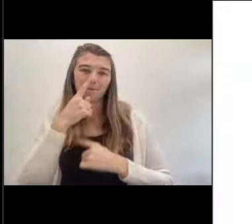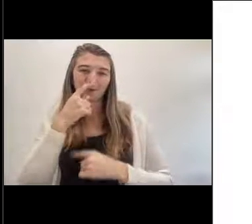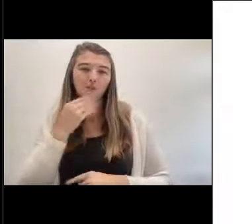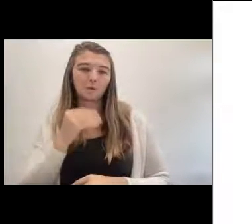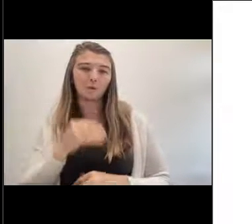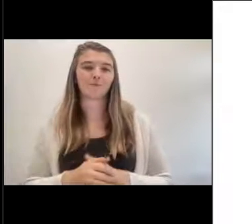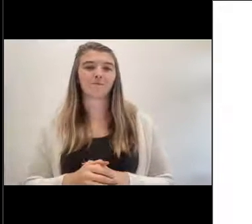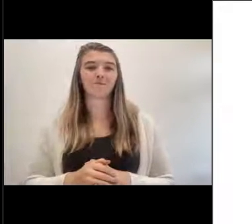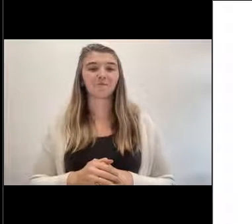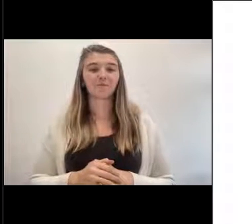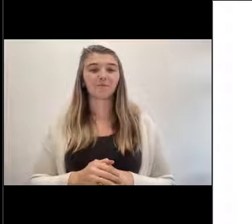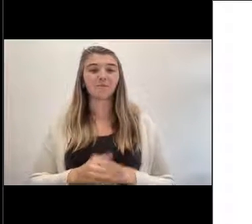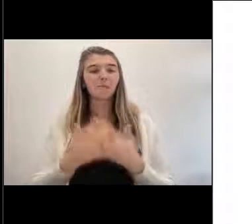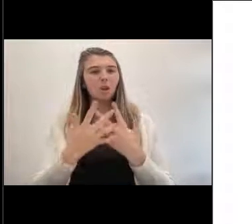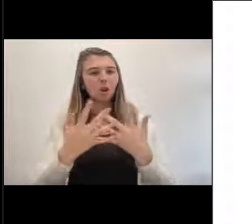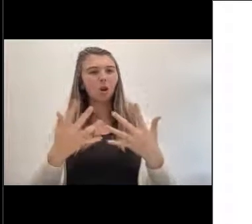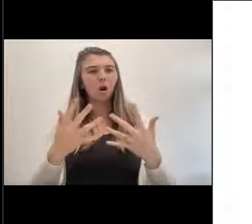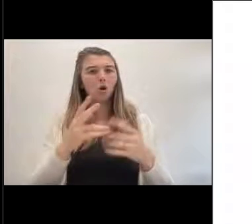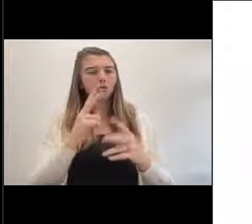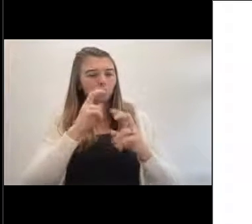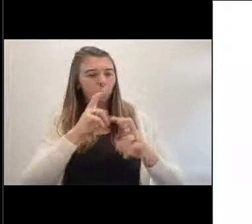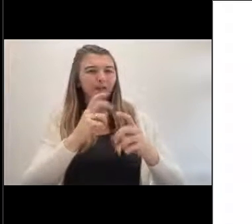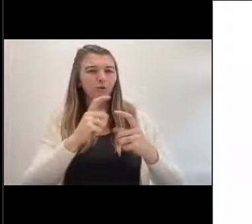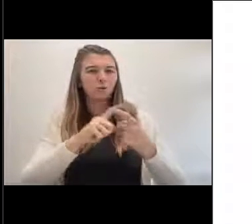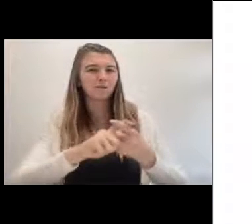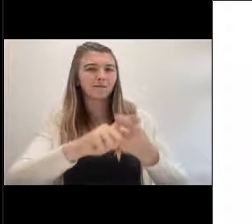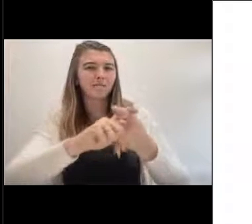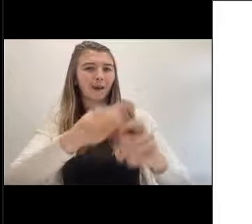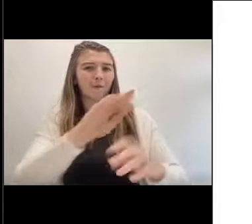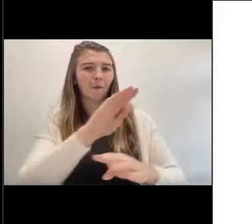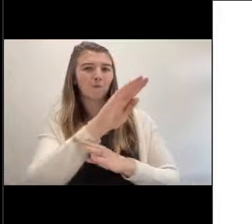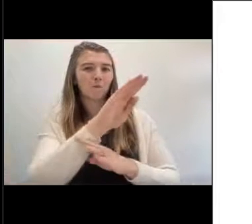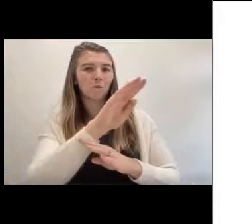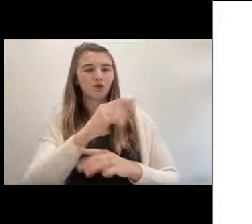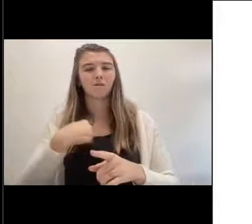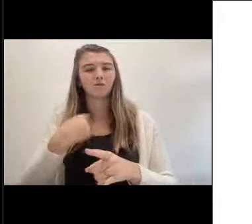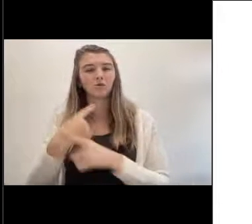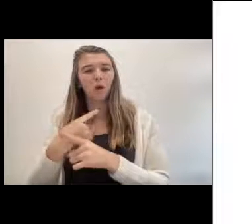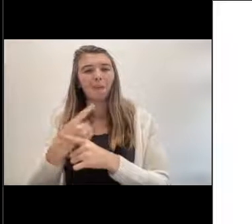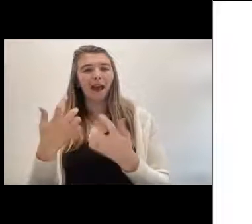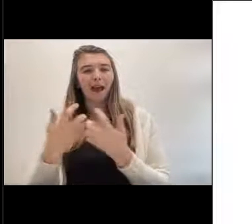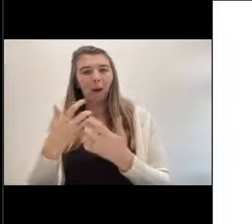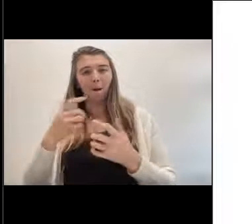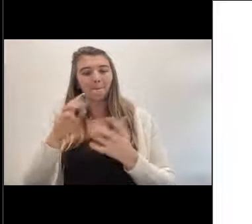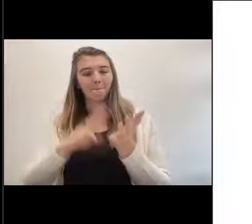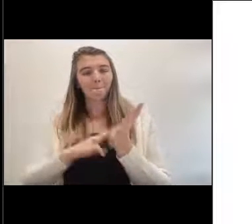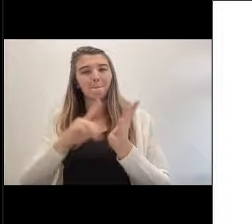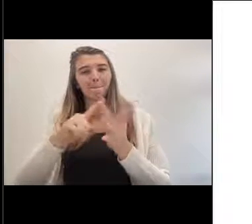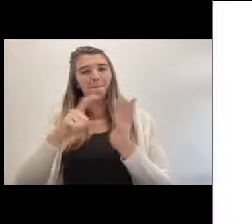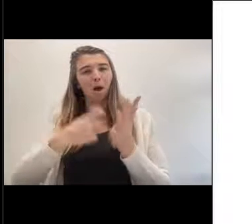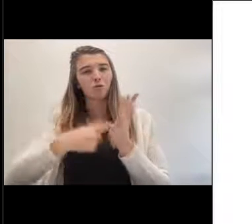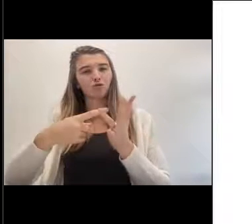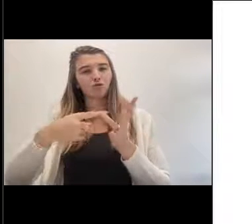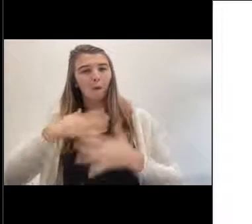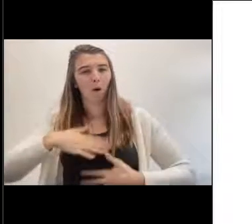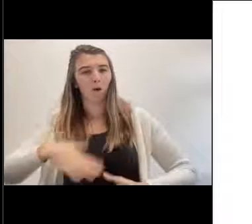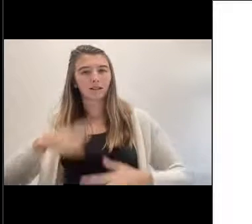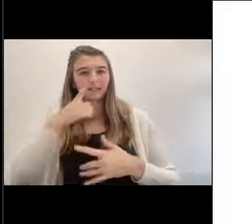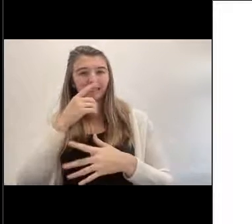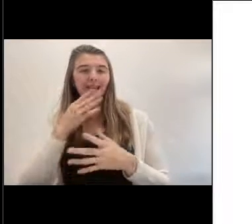looked at how microbiology can help achieve the UN Sustainable Development Goals. Their report, Transitioning to a Circular